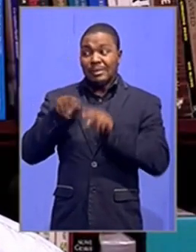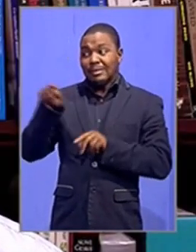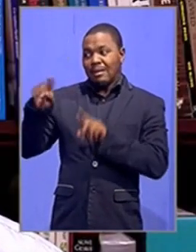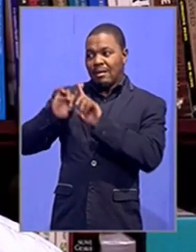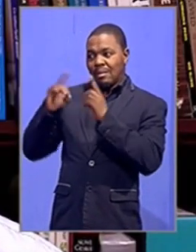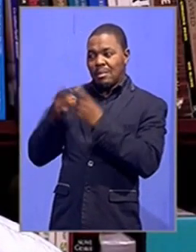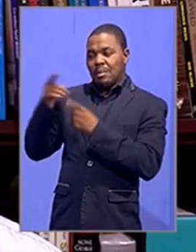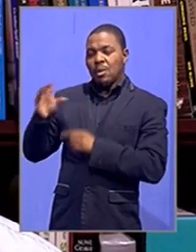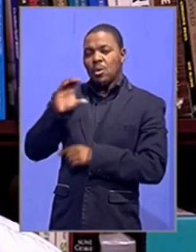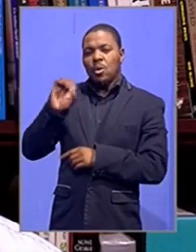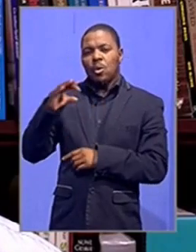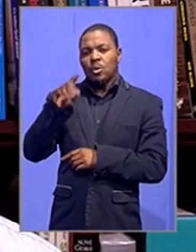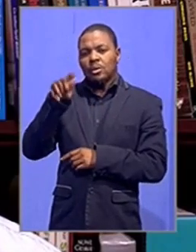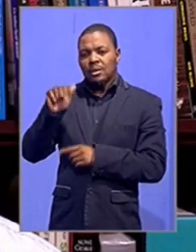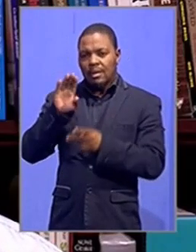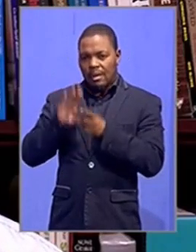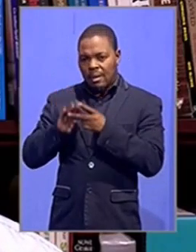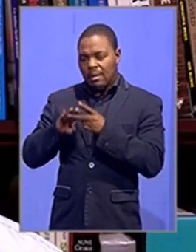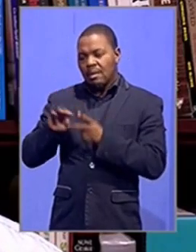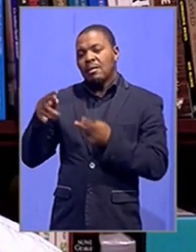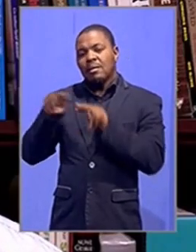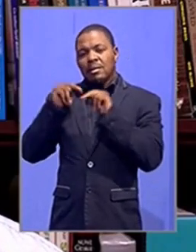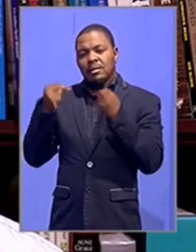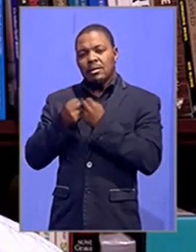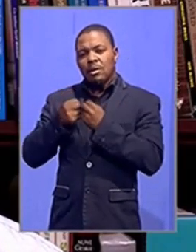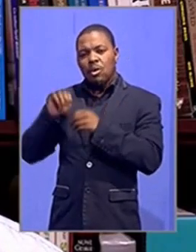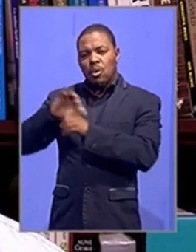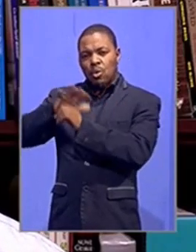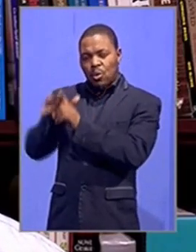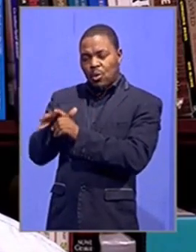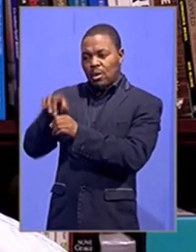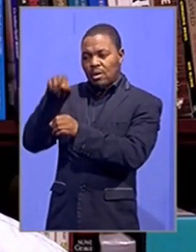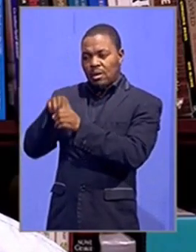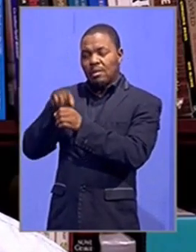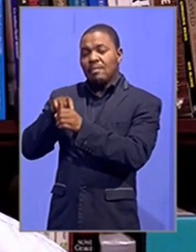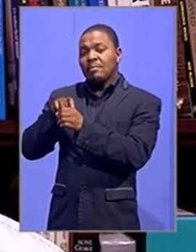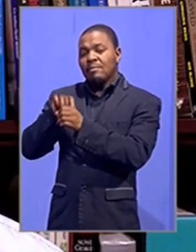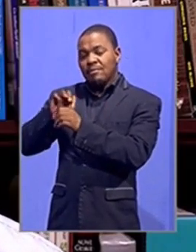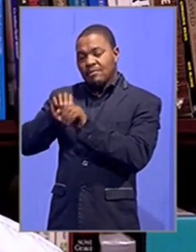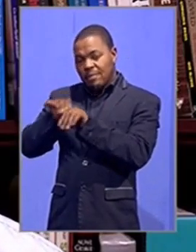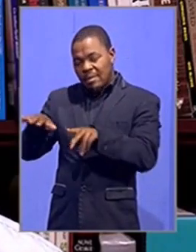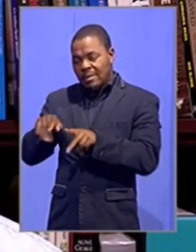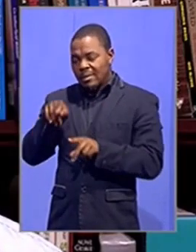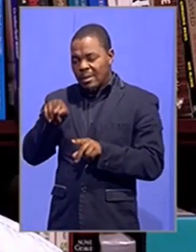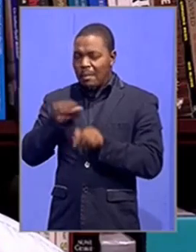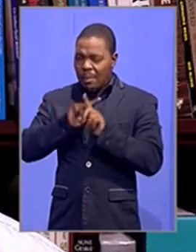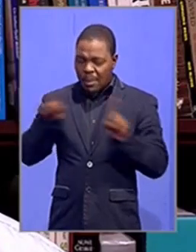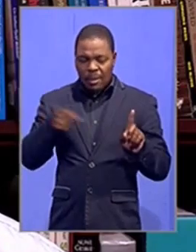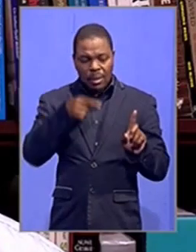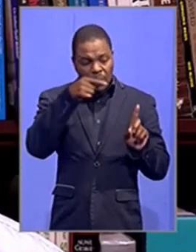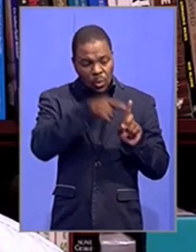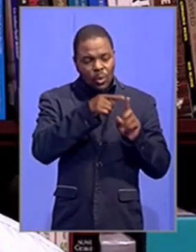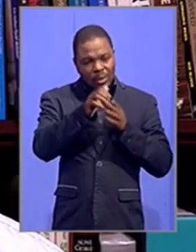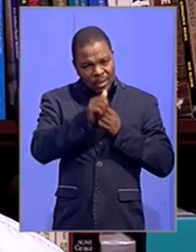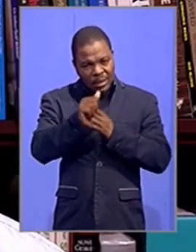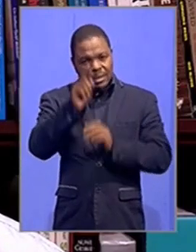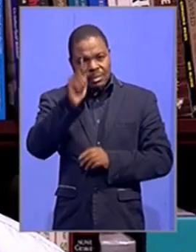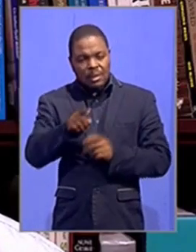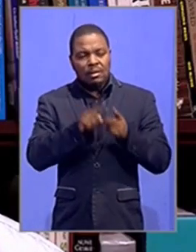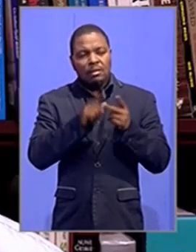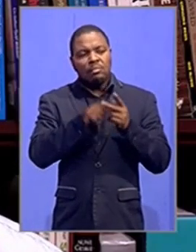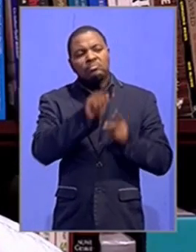and the National Corona Command Council, it's her responsibility as the Minister of Education to lead. She's got the backing of the unions and the SGB